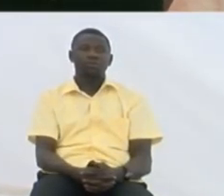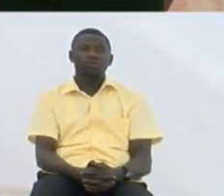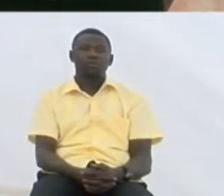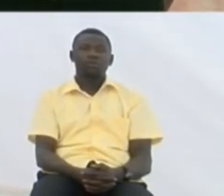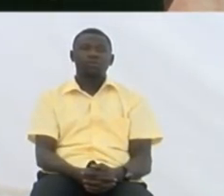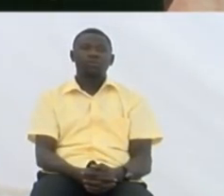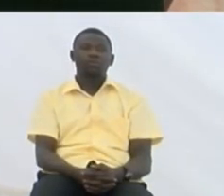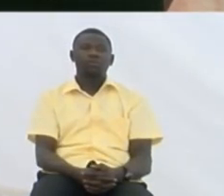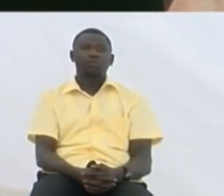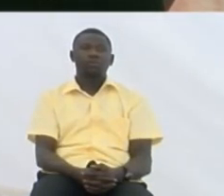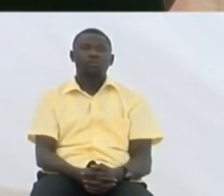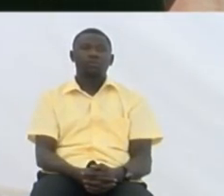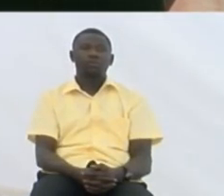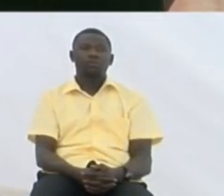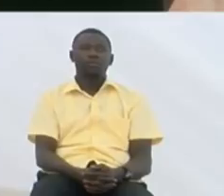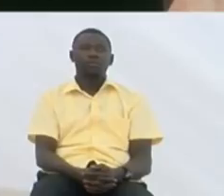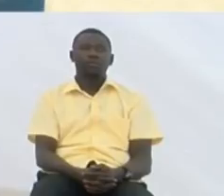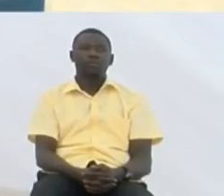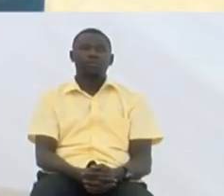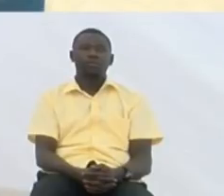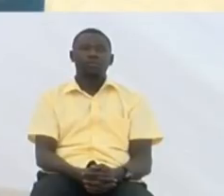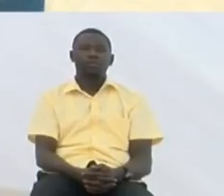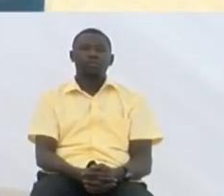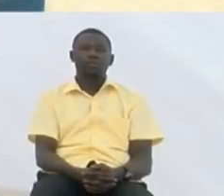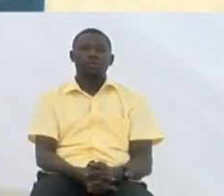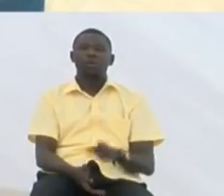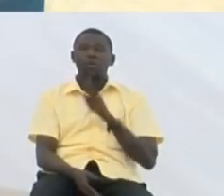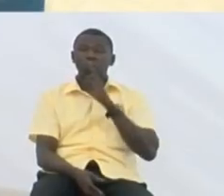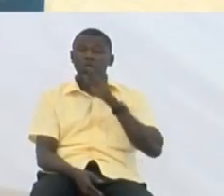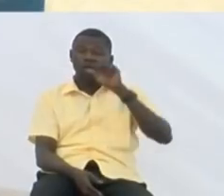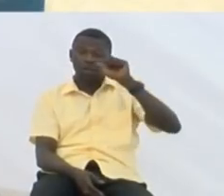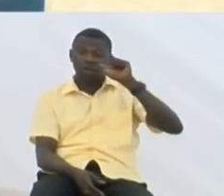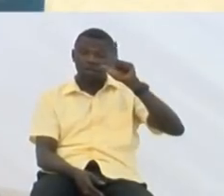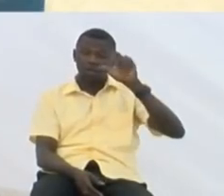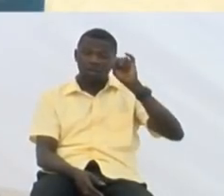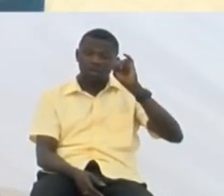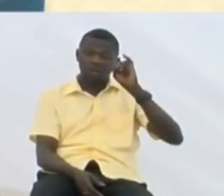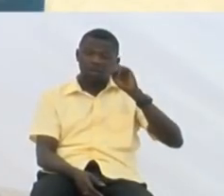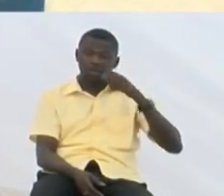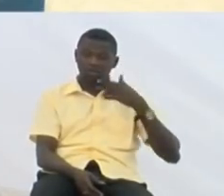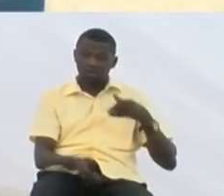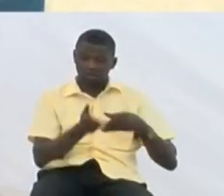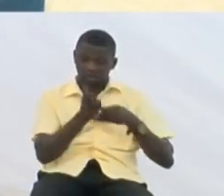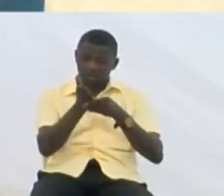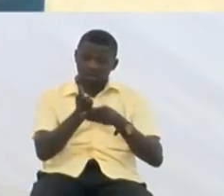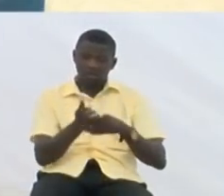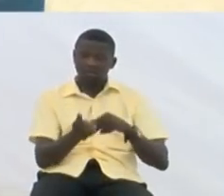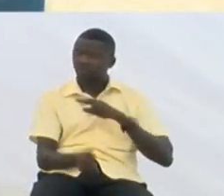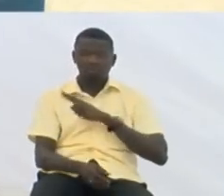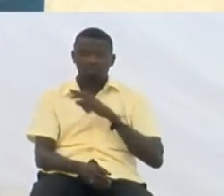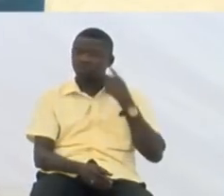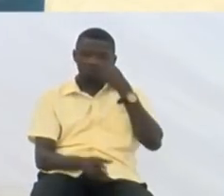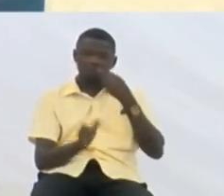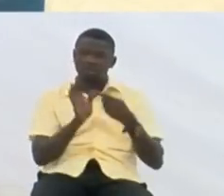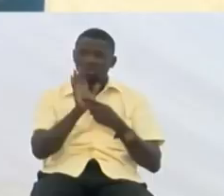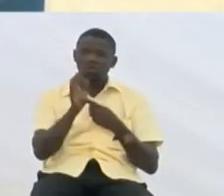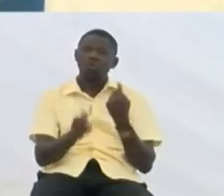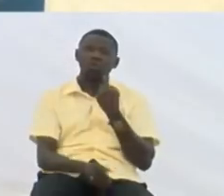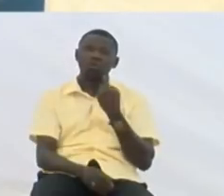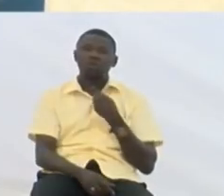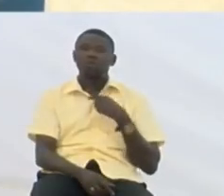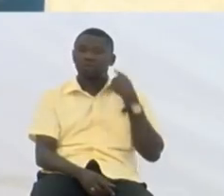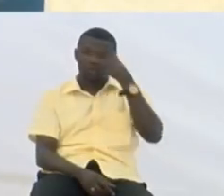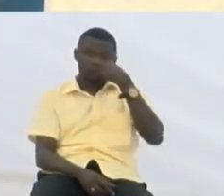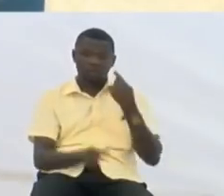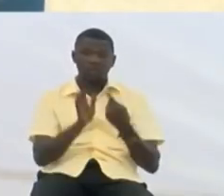ban halini mininata ha mammo suute wo ko no nga halida mar suute ji. I did not recognize anyone